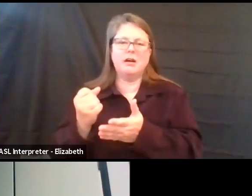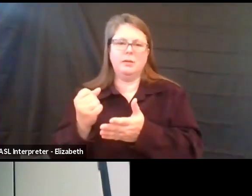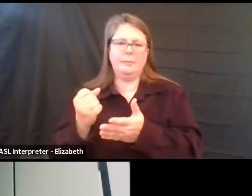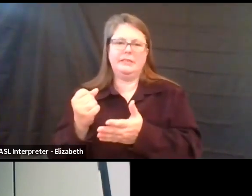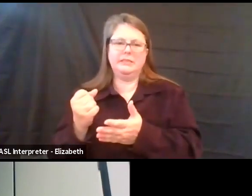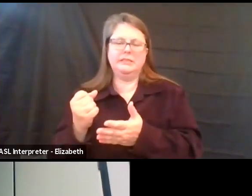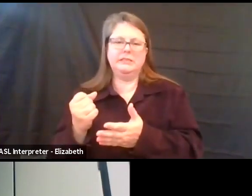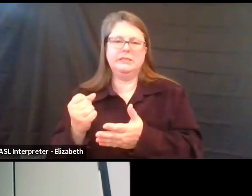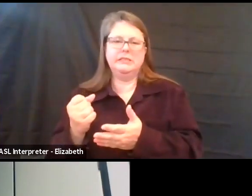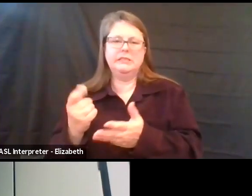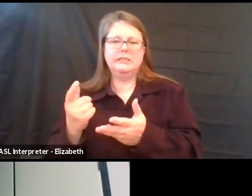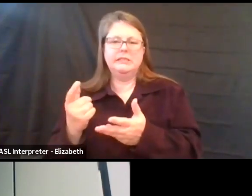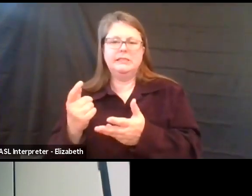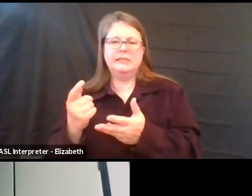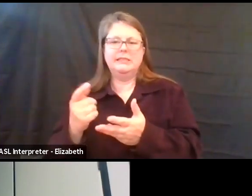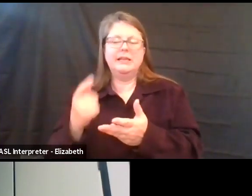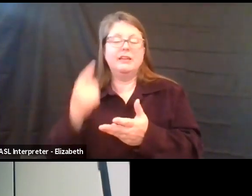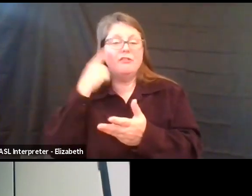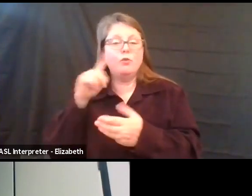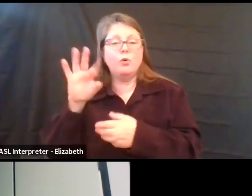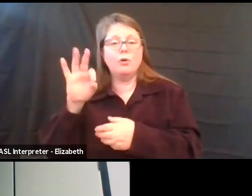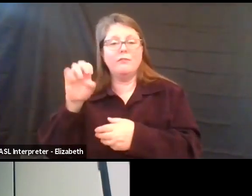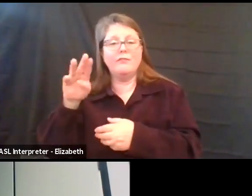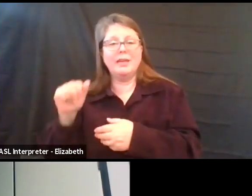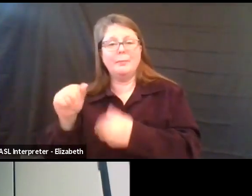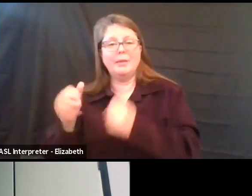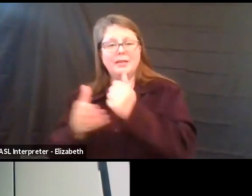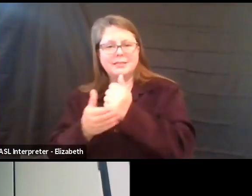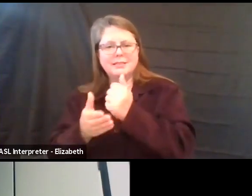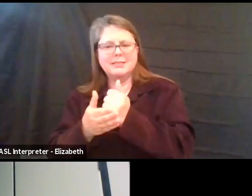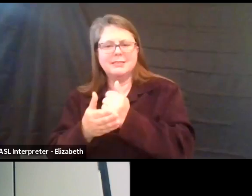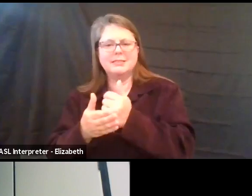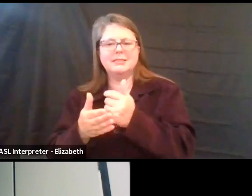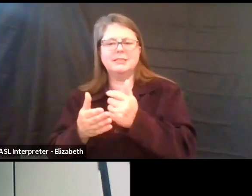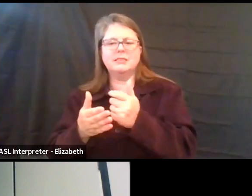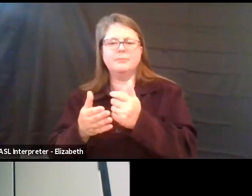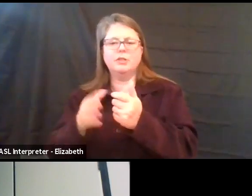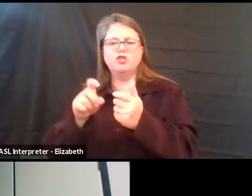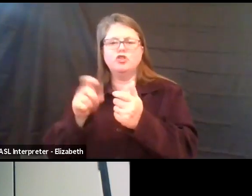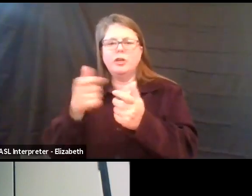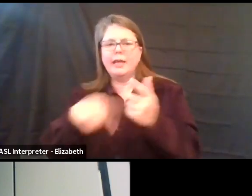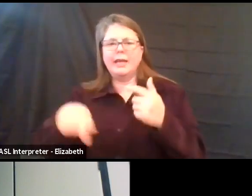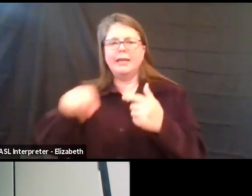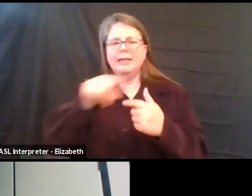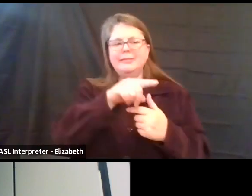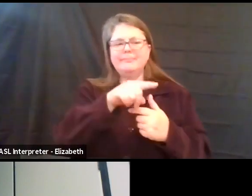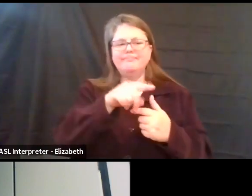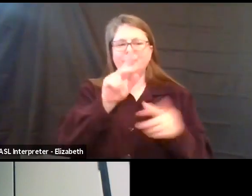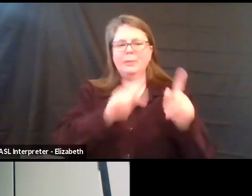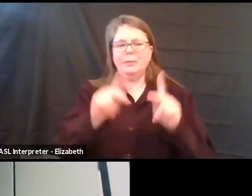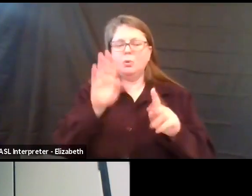to be concerned about the sharing of your personal information between FEMA and other